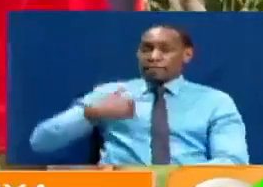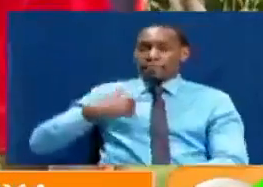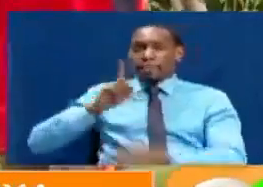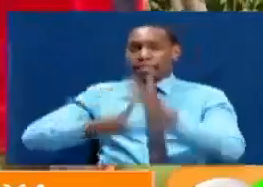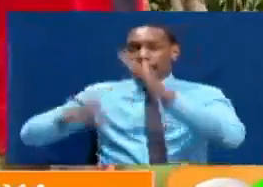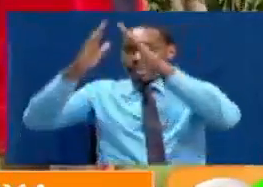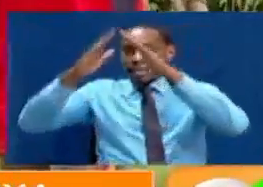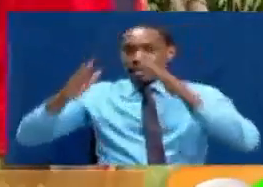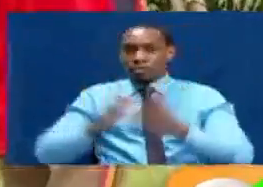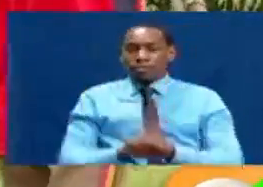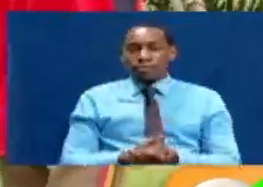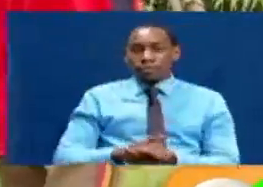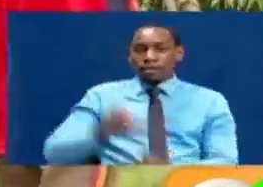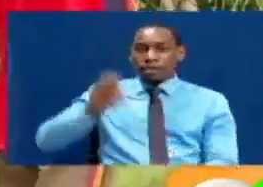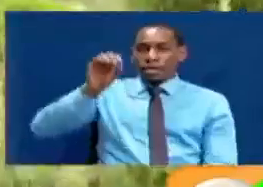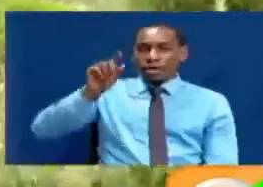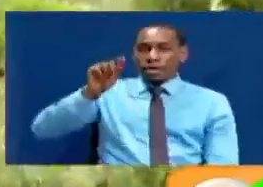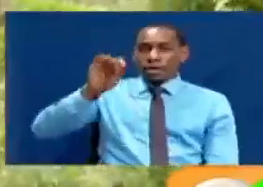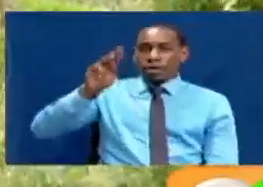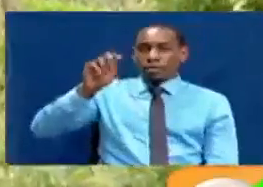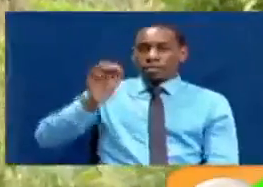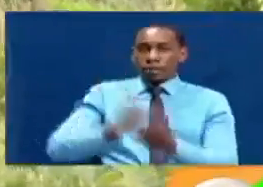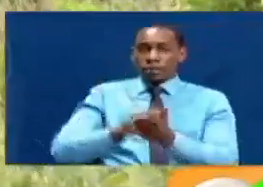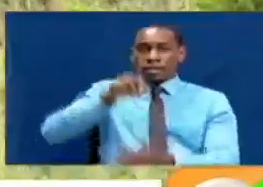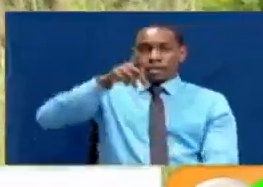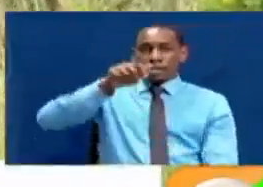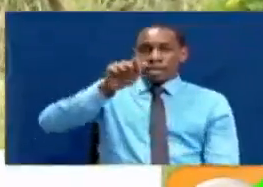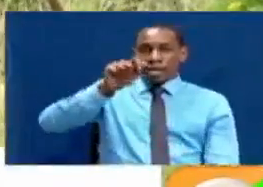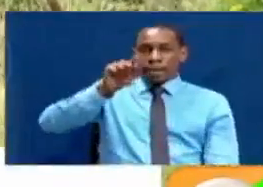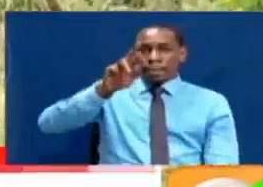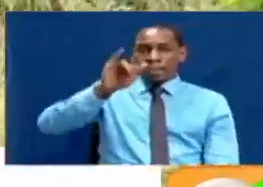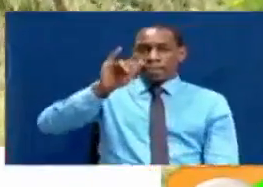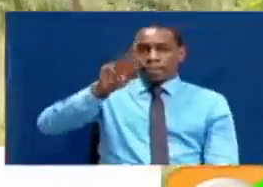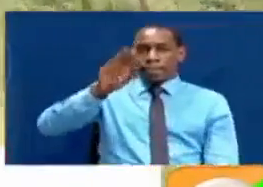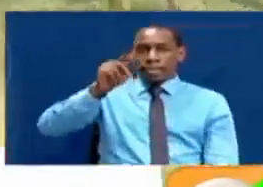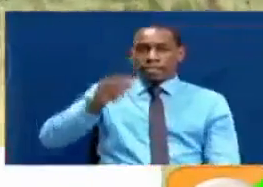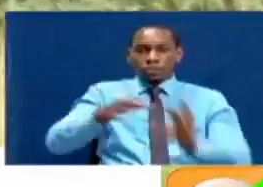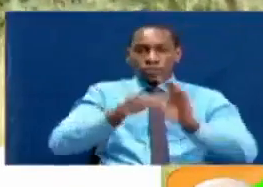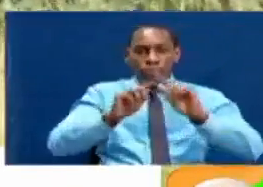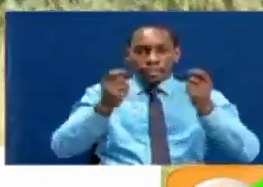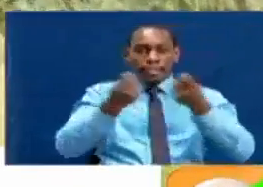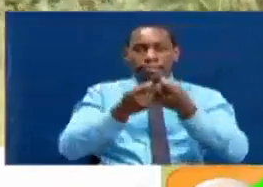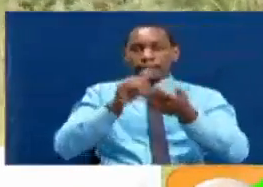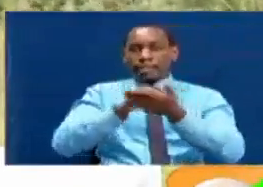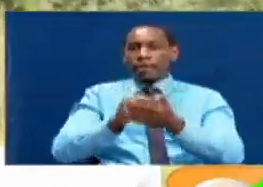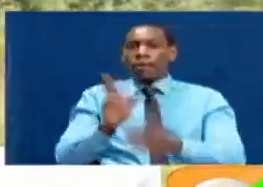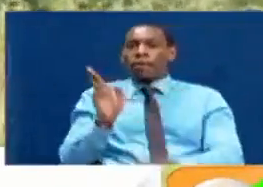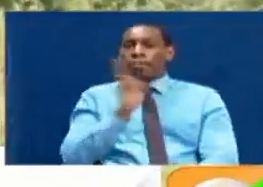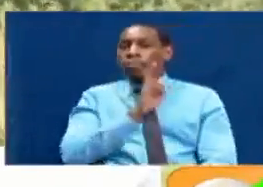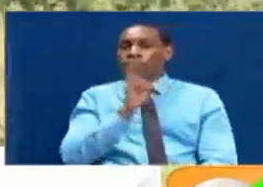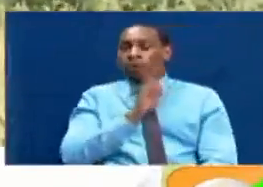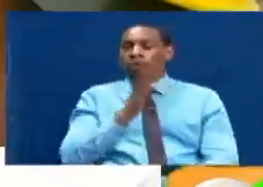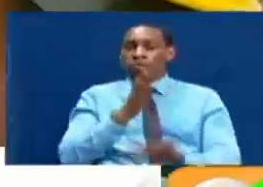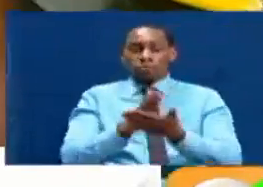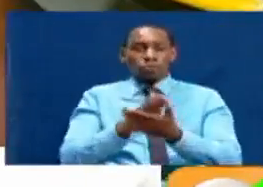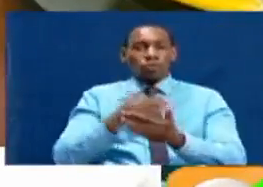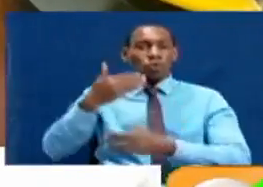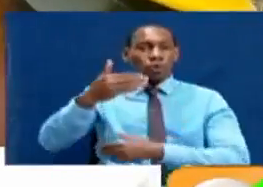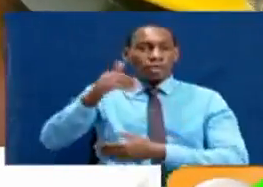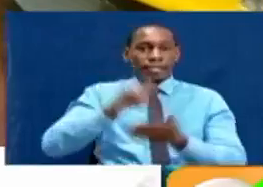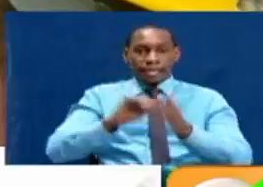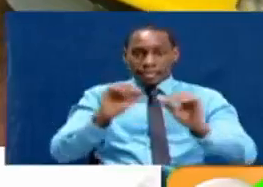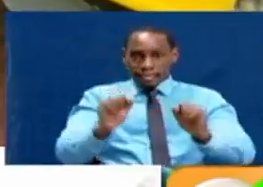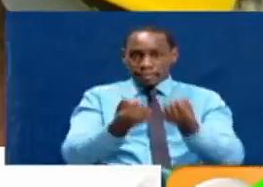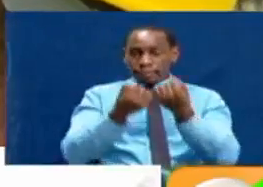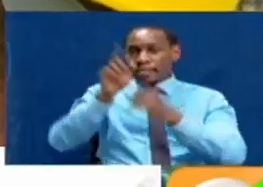nyumba. Derek Otieno and Patrick Mau are live men in the mobile team. For them, danger is always looming. To